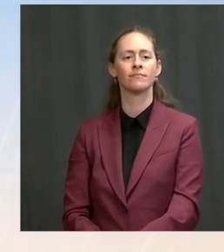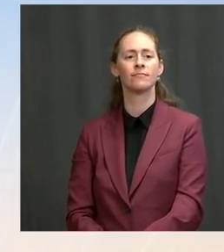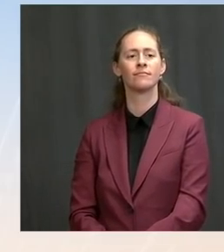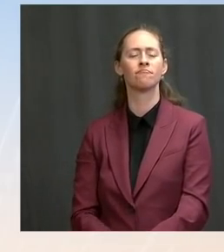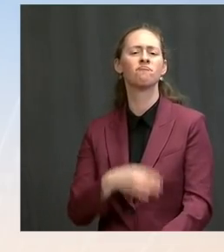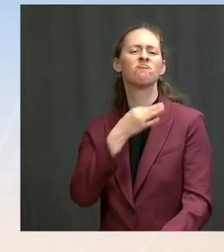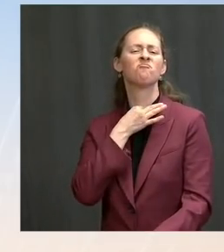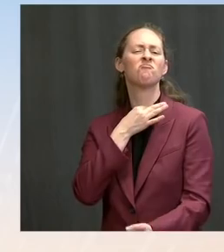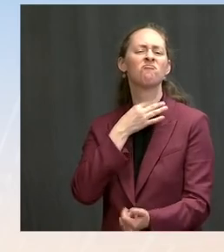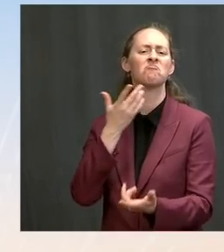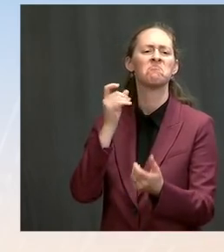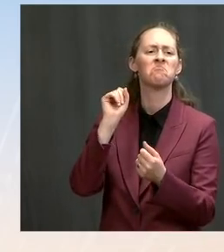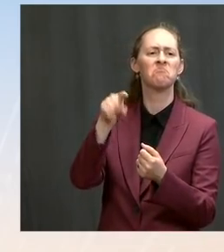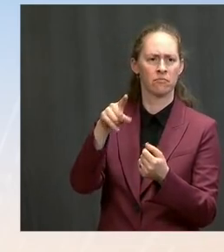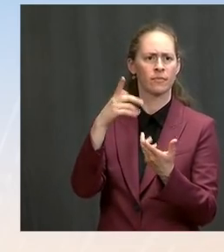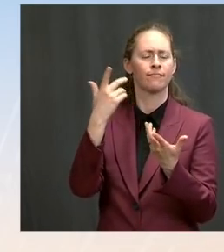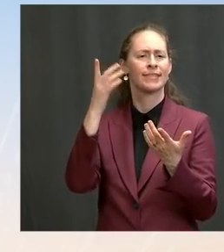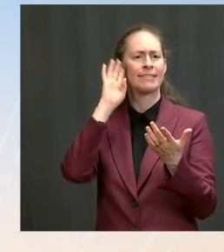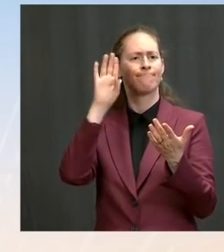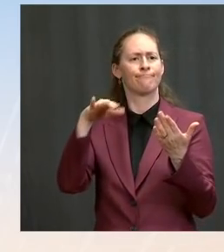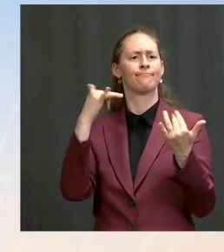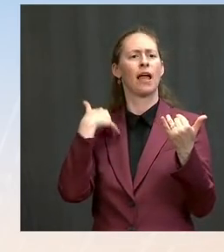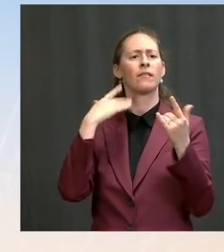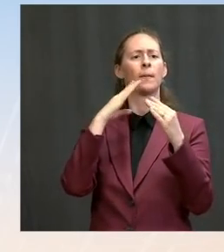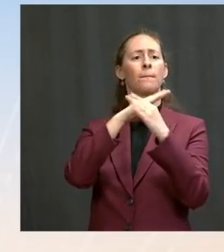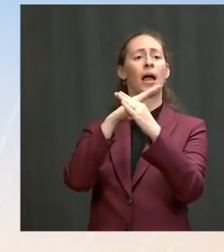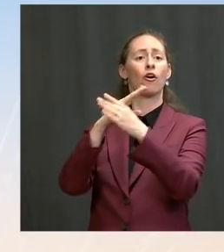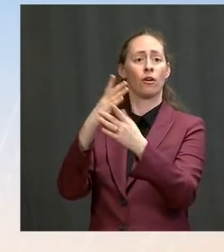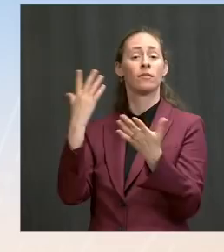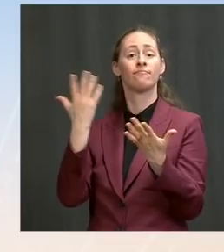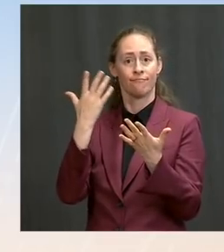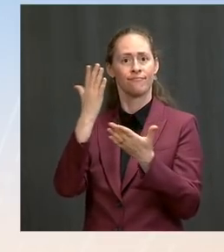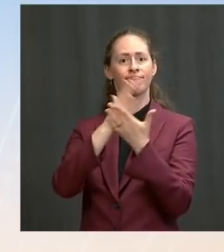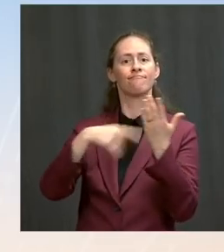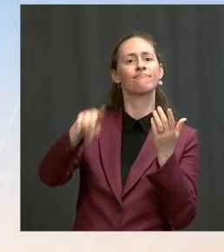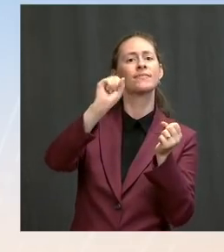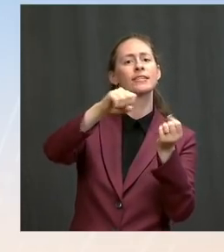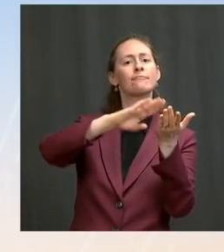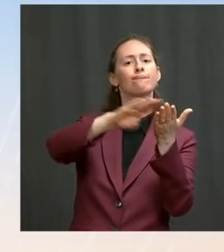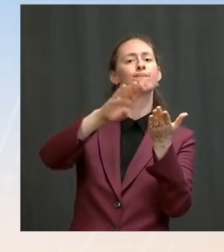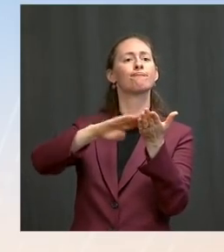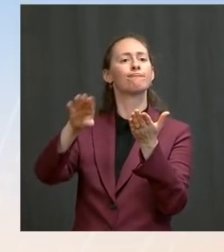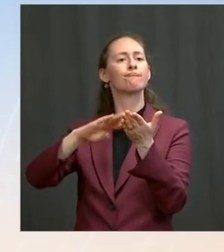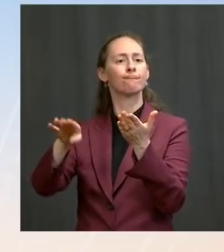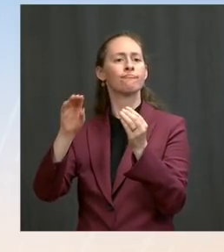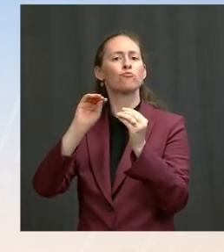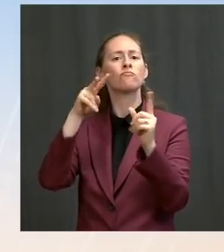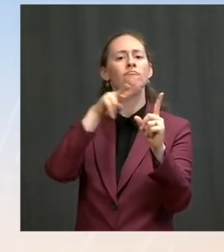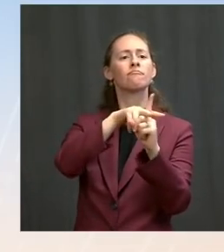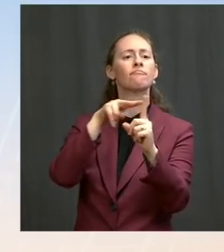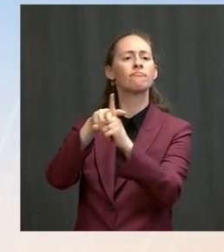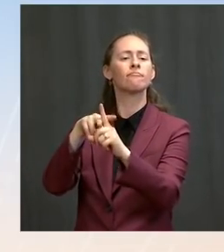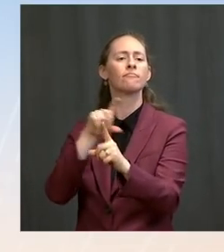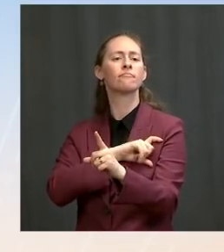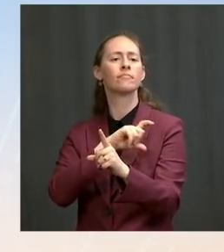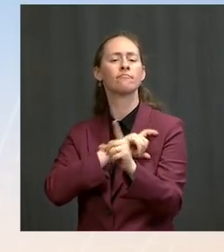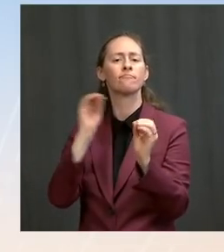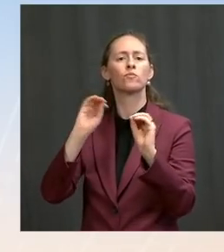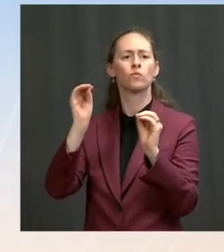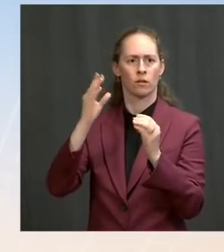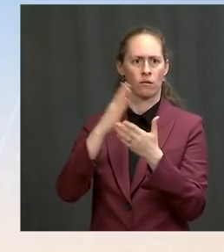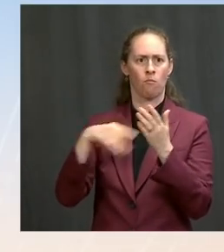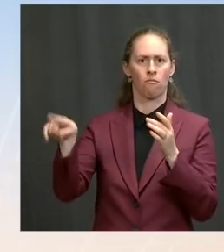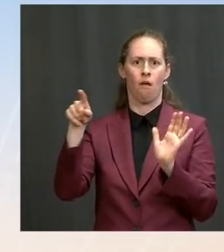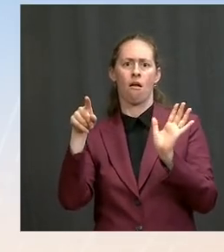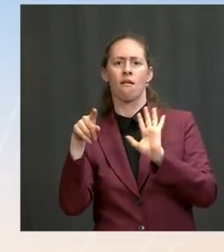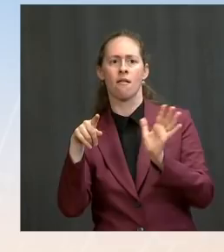is a stumbling block. It's qualified immunity. We're hearing that mainstream policing organizations are upset about the financial